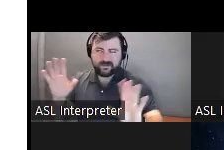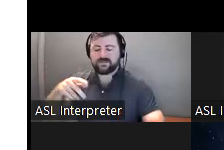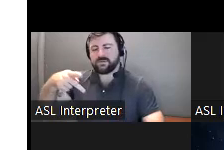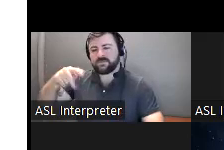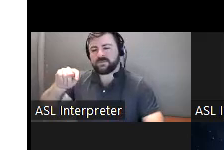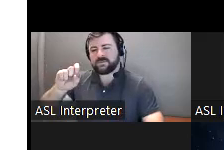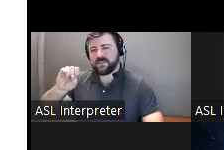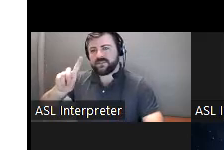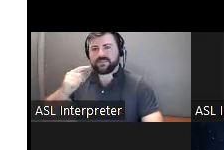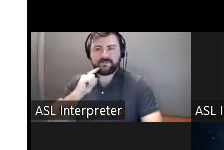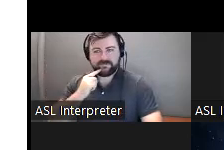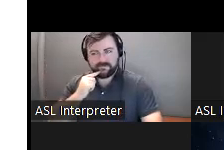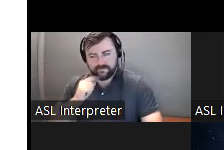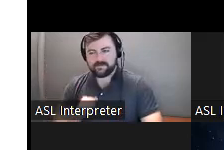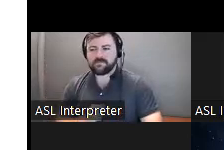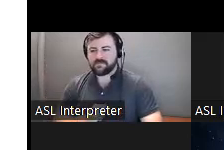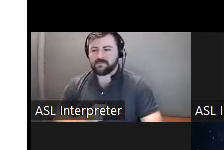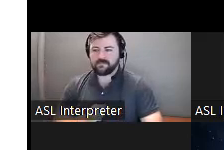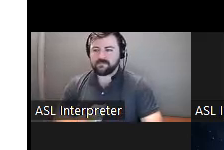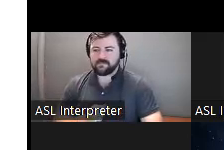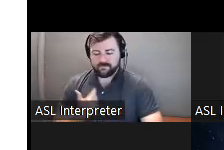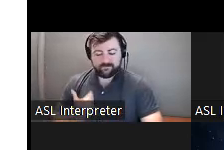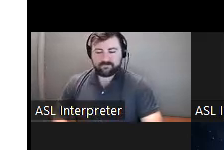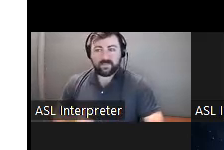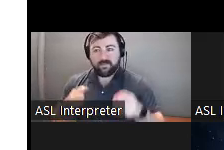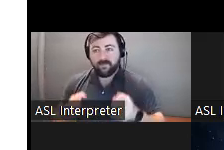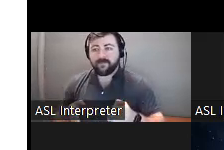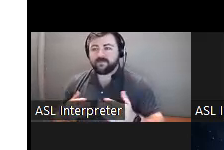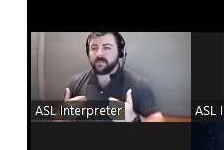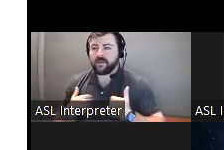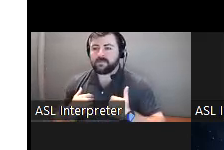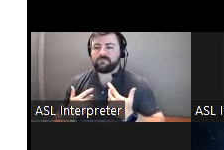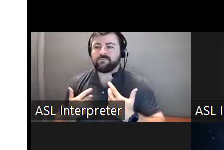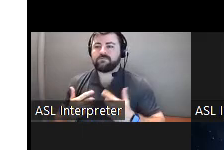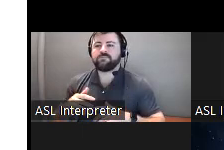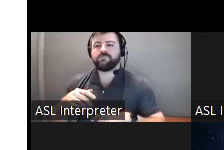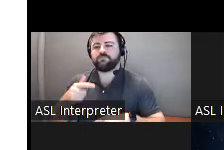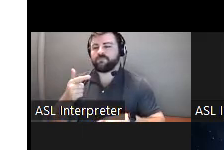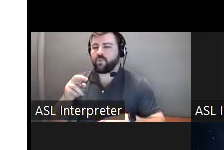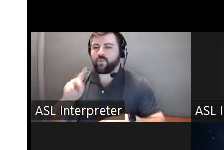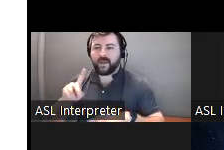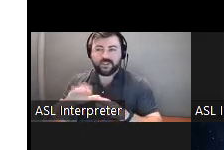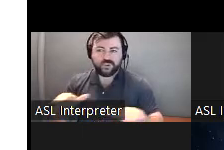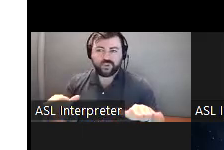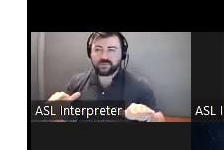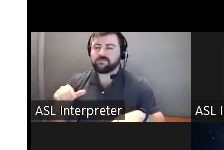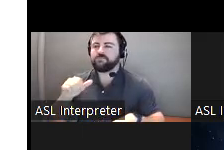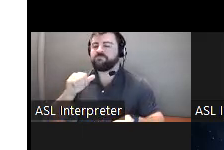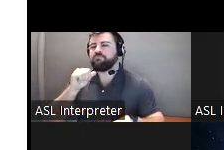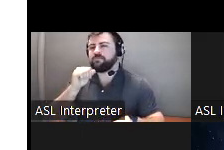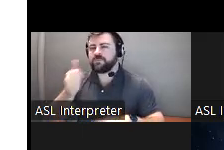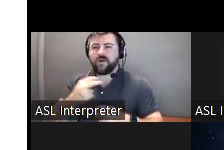PTSD. I am a person that has grandchildren that have nonverbal